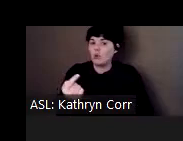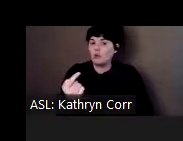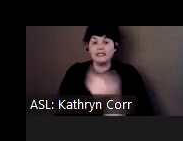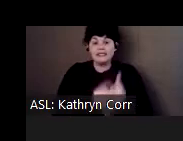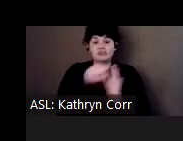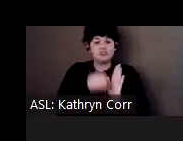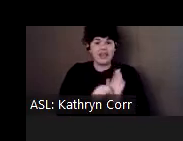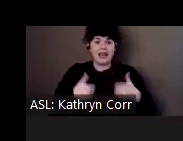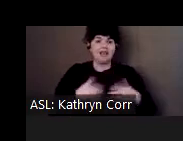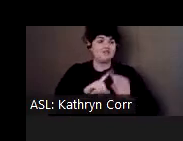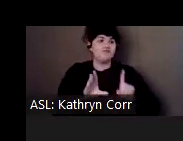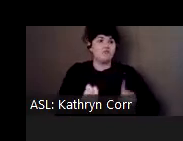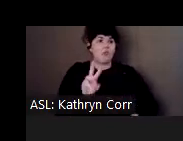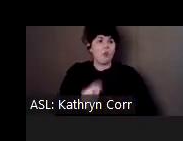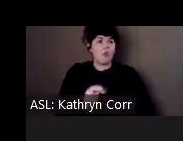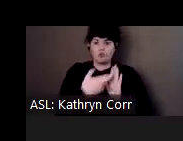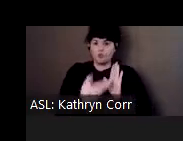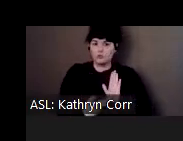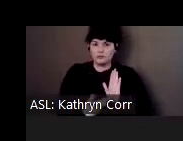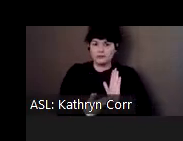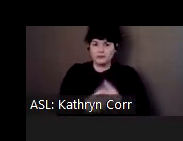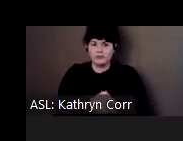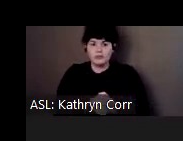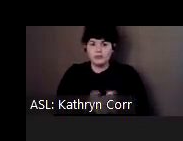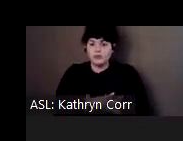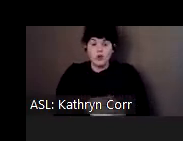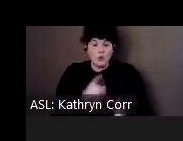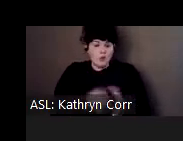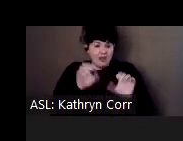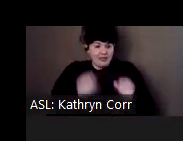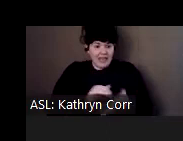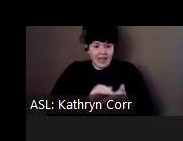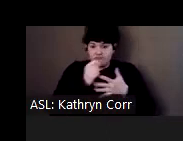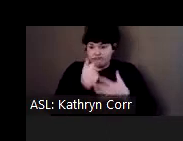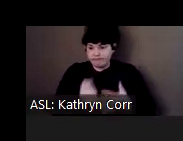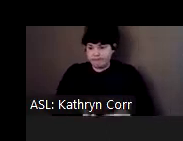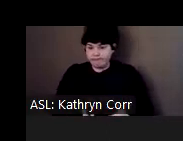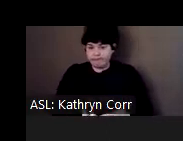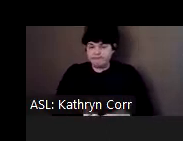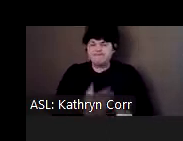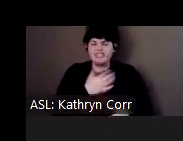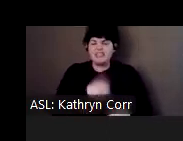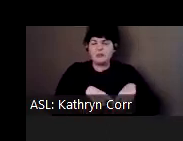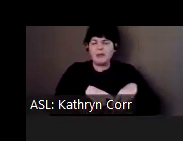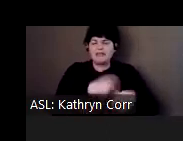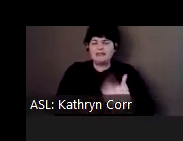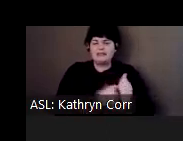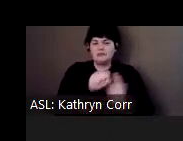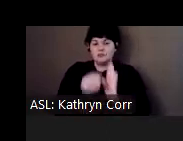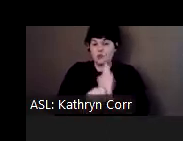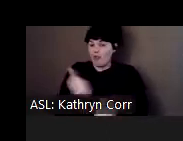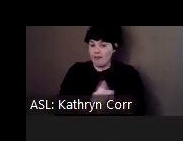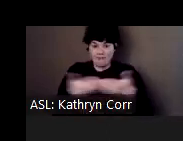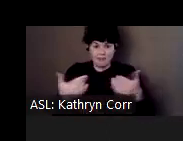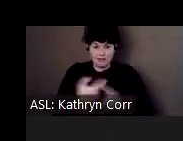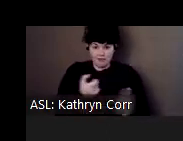about what can be and should be and will be set aside. So anything I've talked about today is Michigan law and